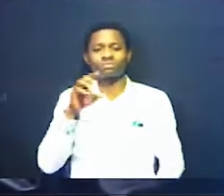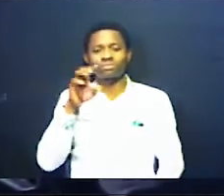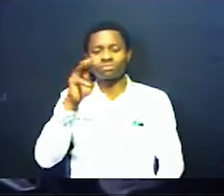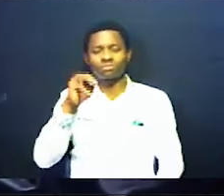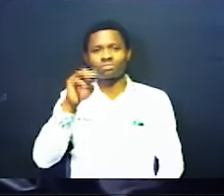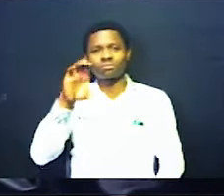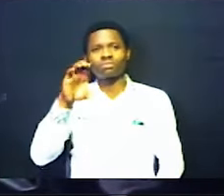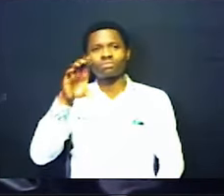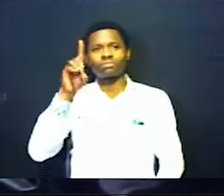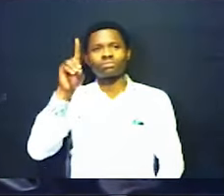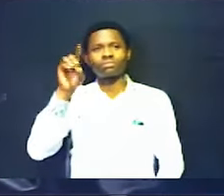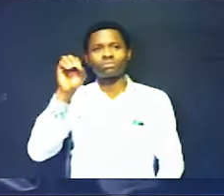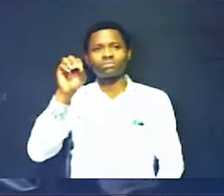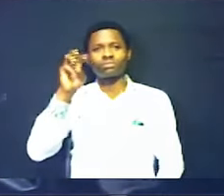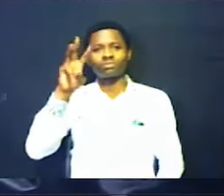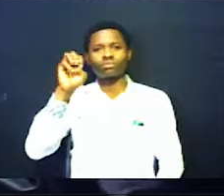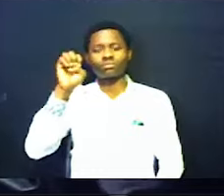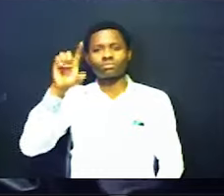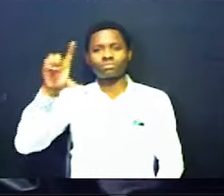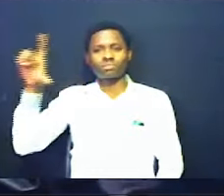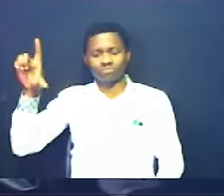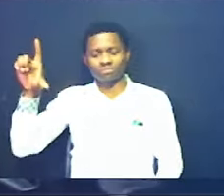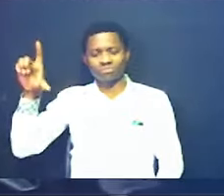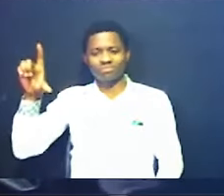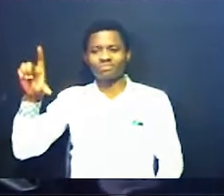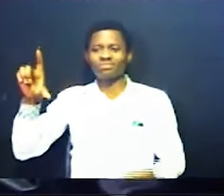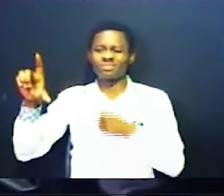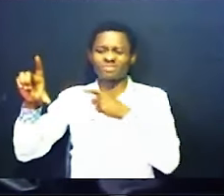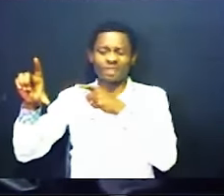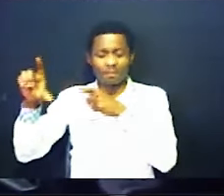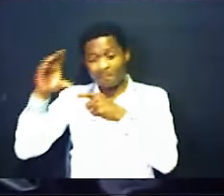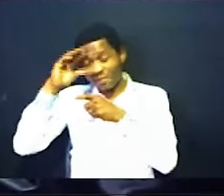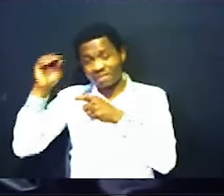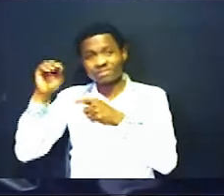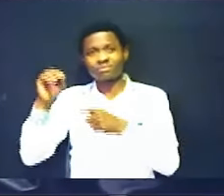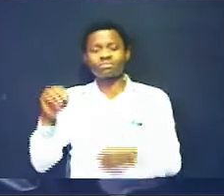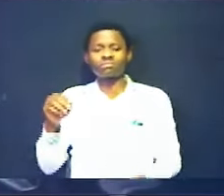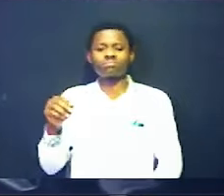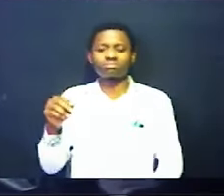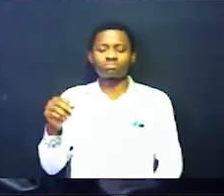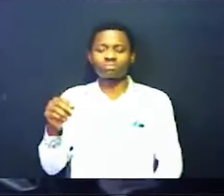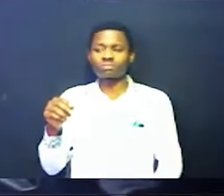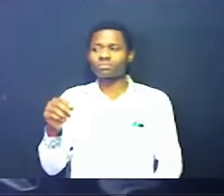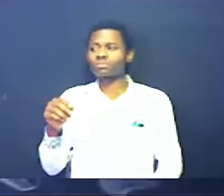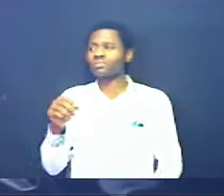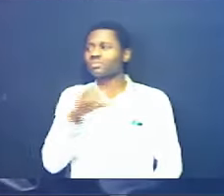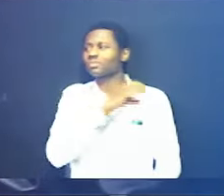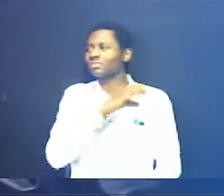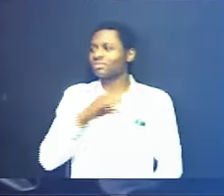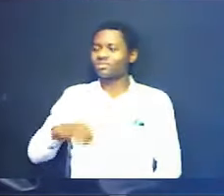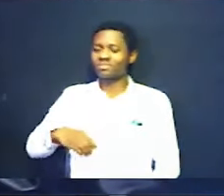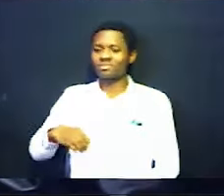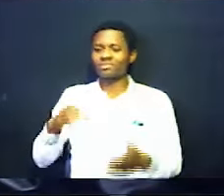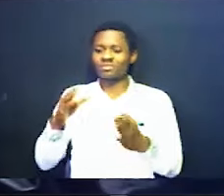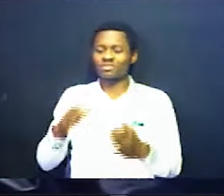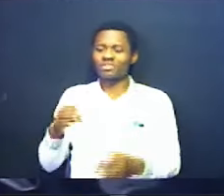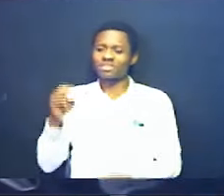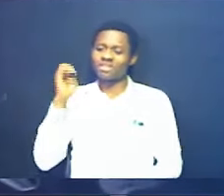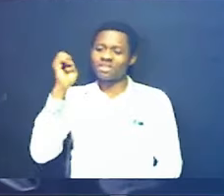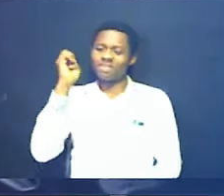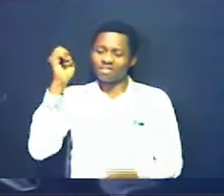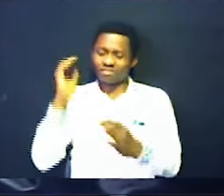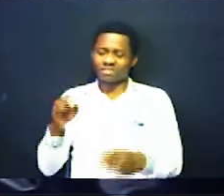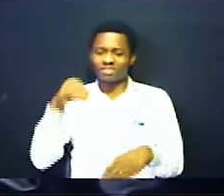McDowell is an evangelical Christian apologist and evangelist in the